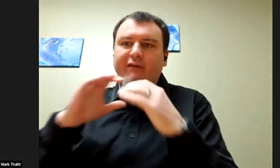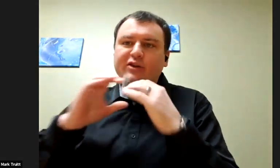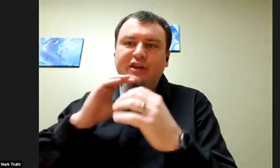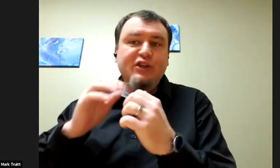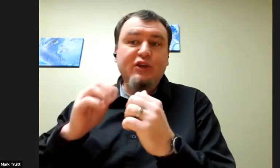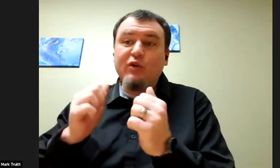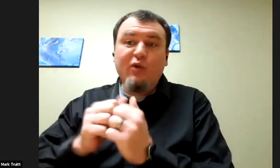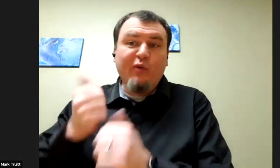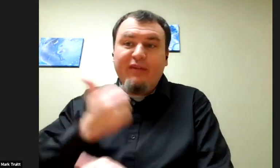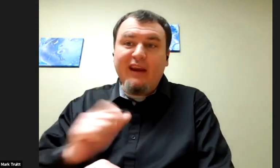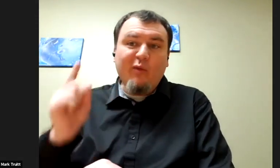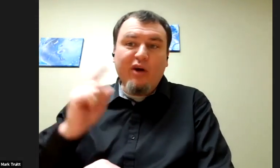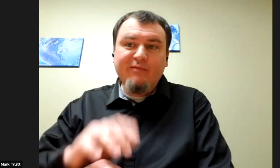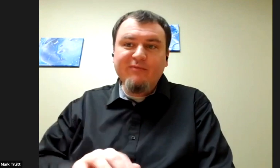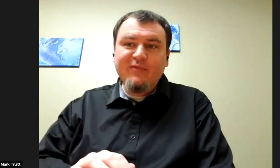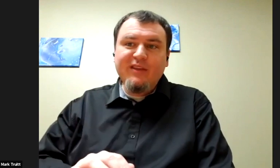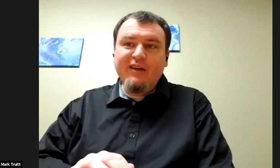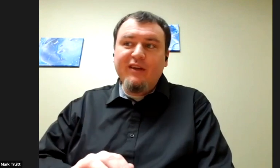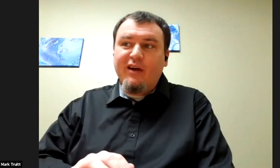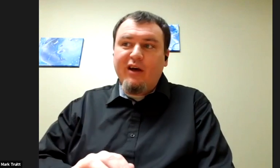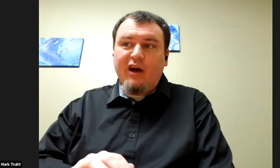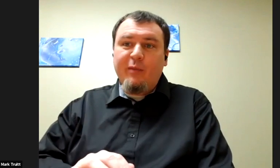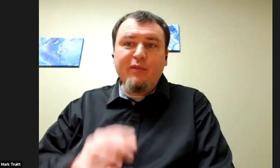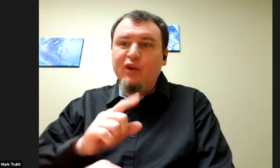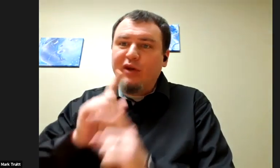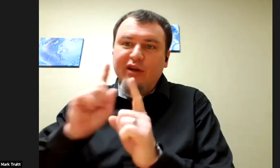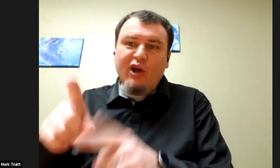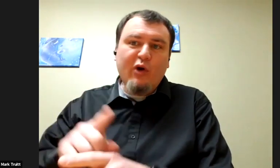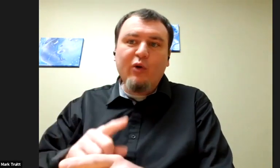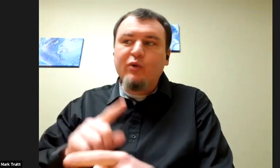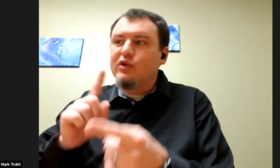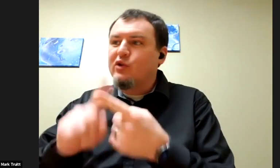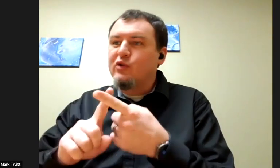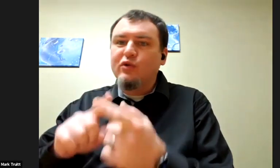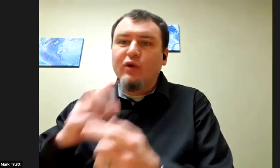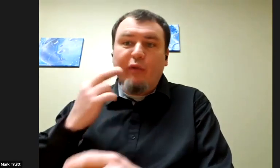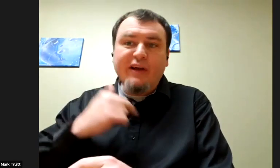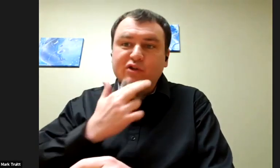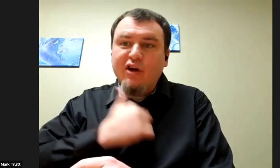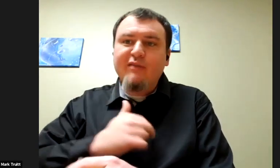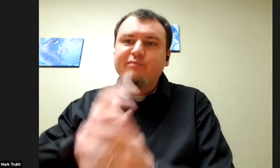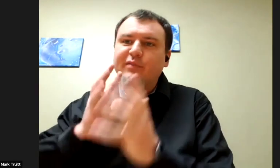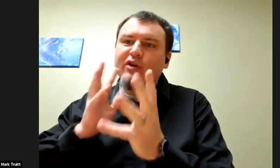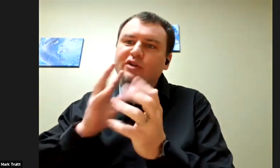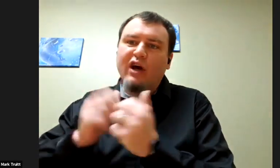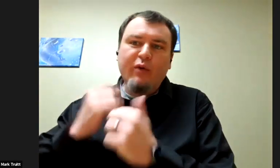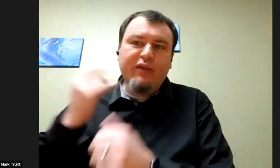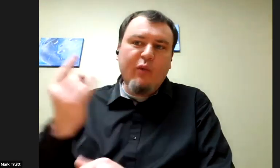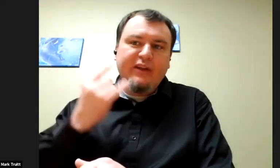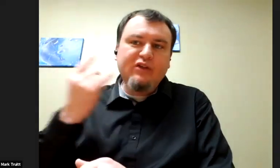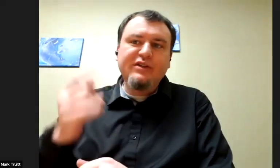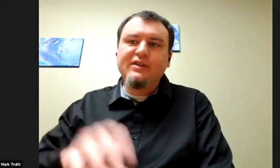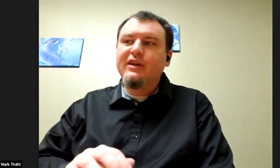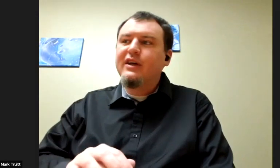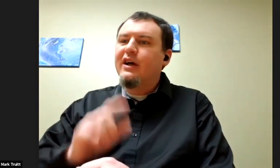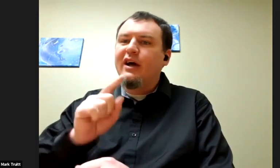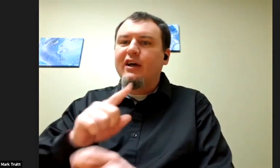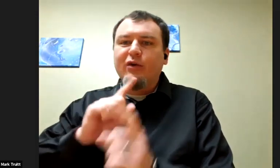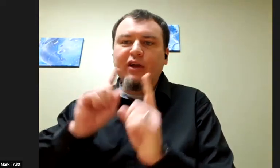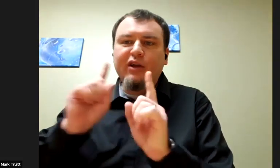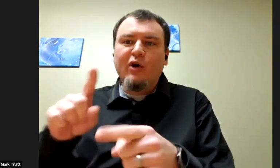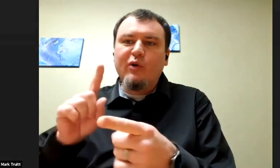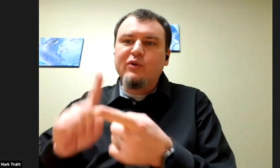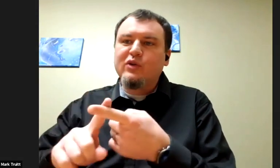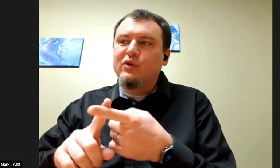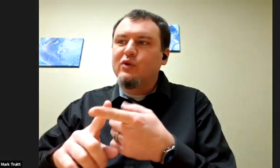have a conversation with anyone. You can go to a restaurant. You can talk with your waitress.